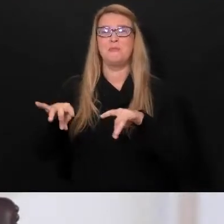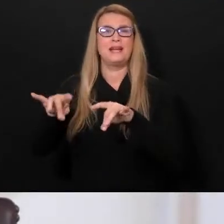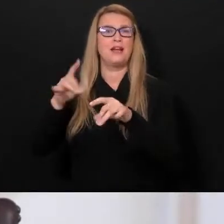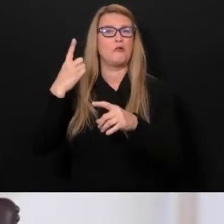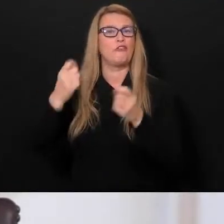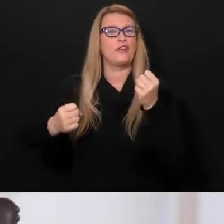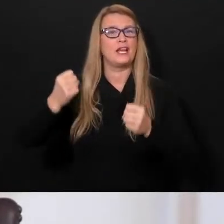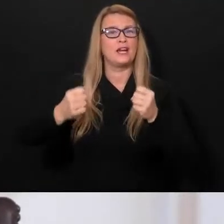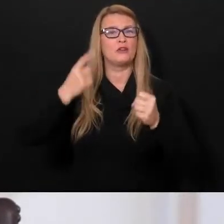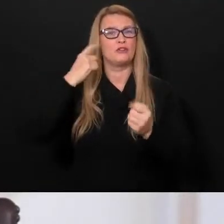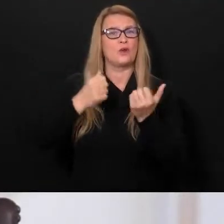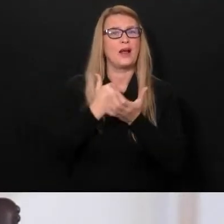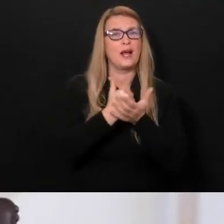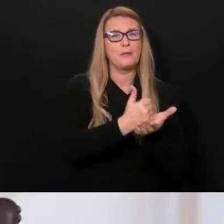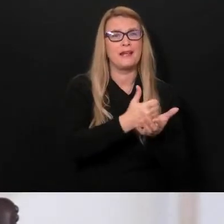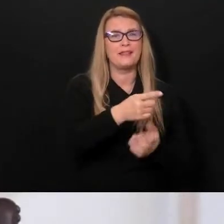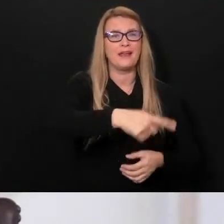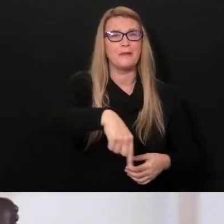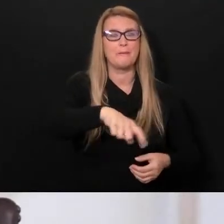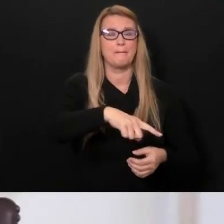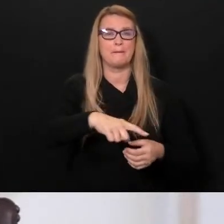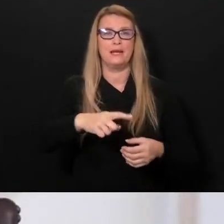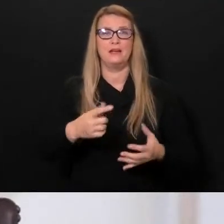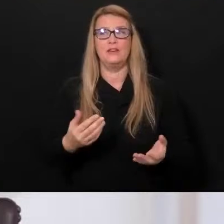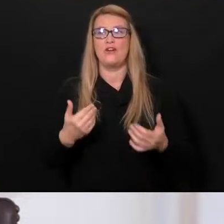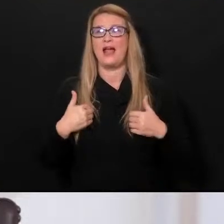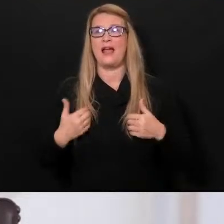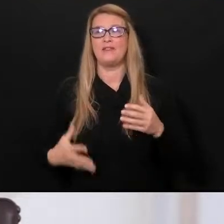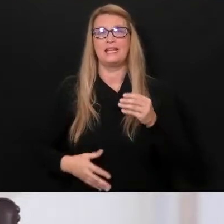assistance, to getting them additional